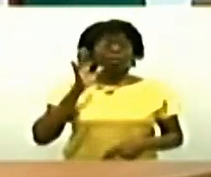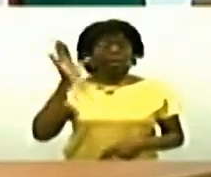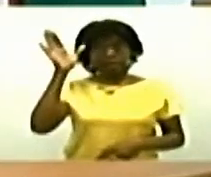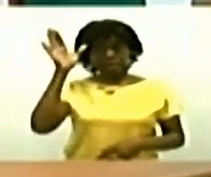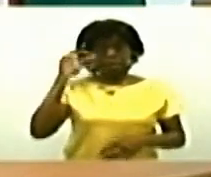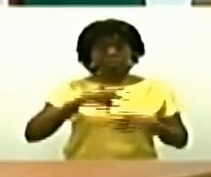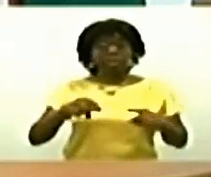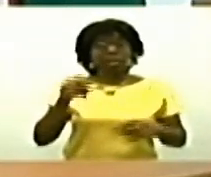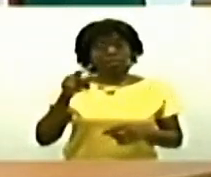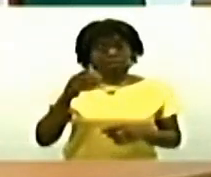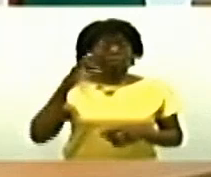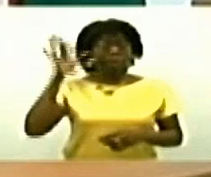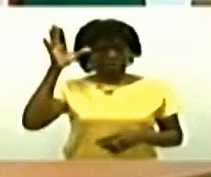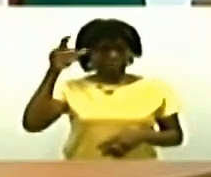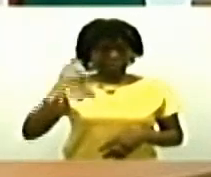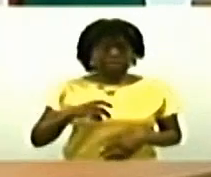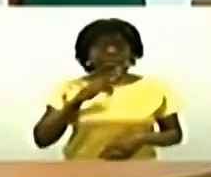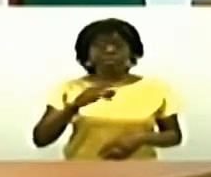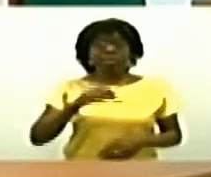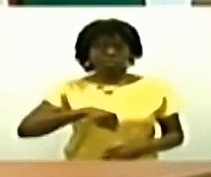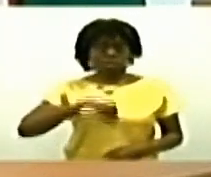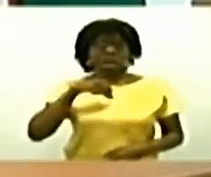proud moment for them.